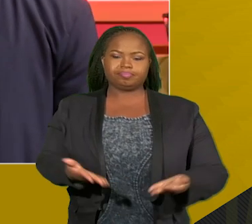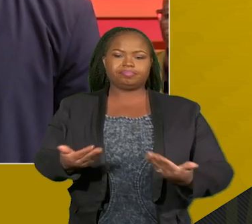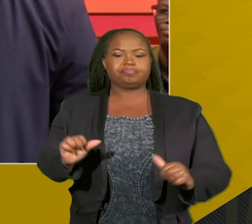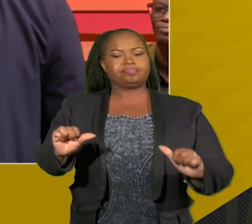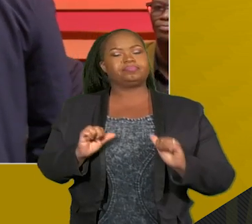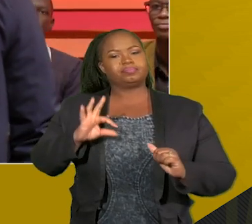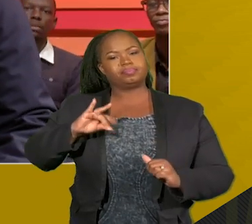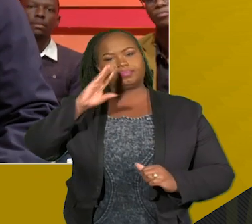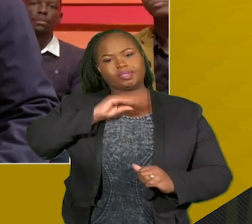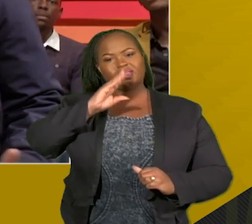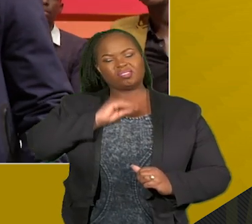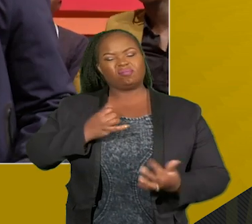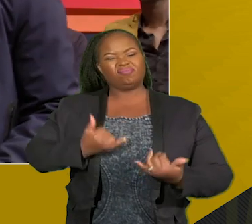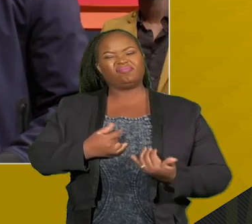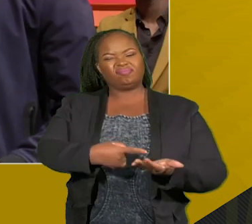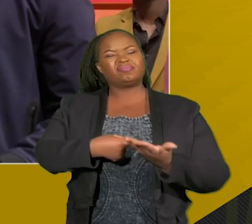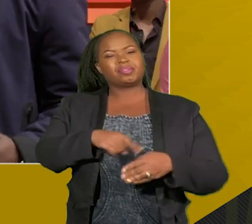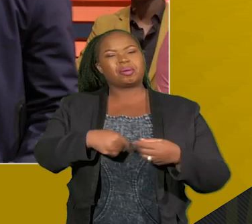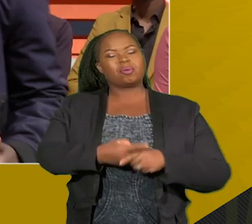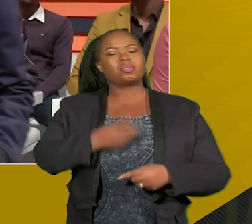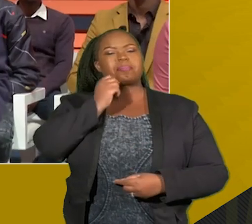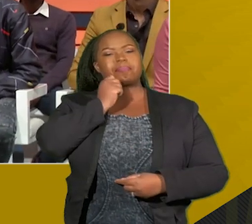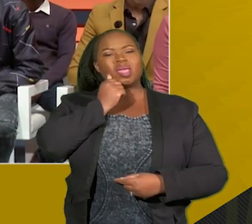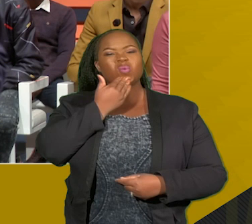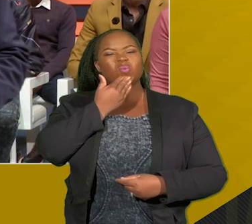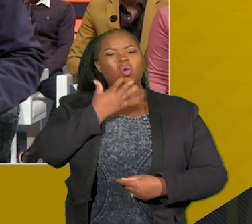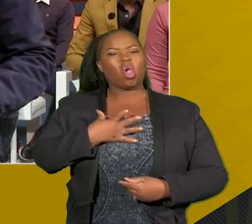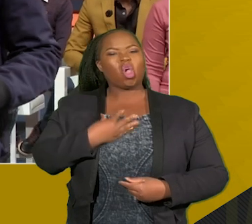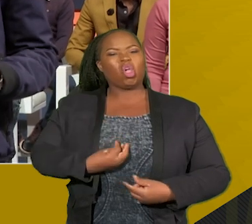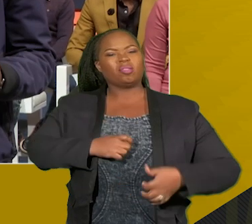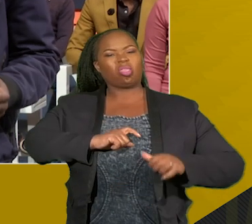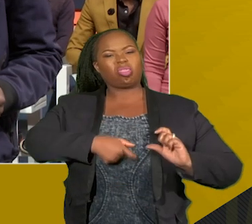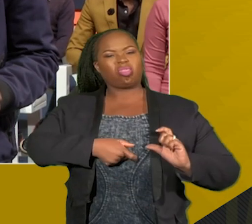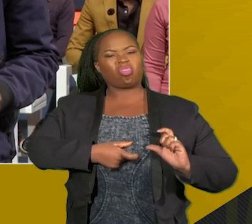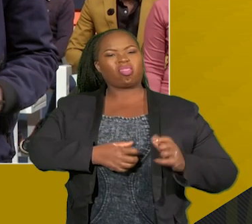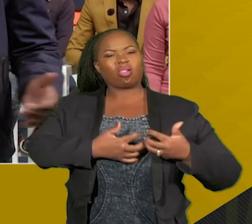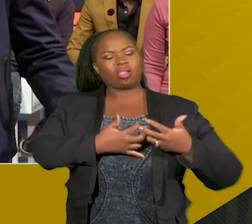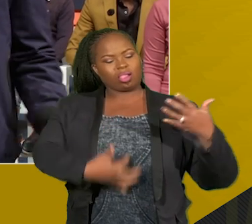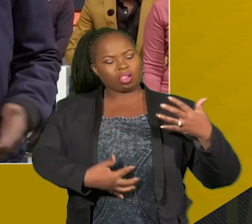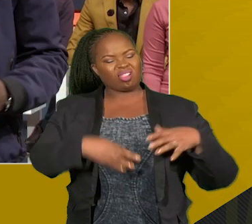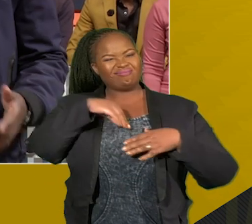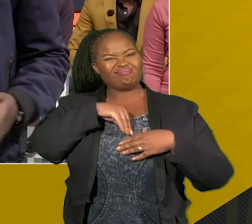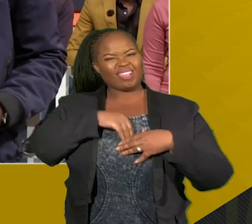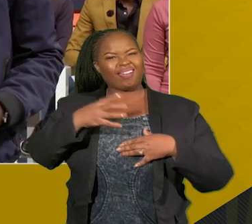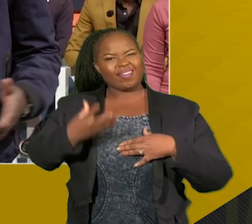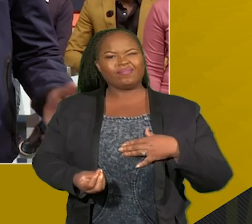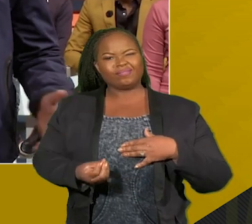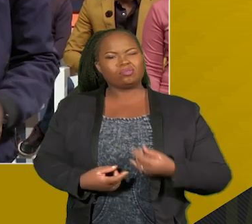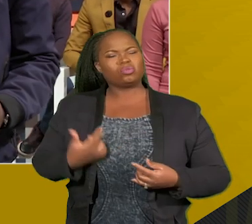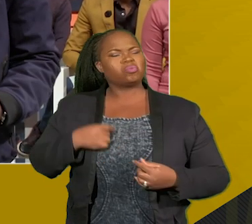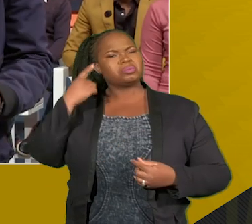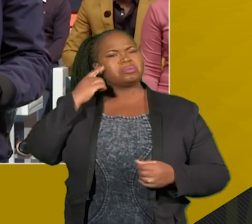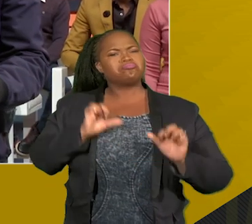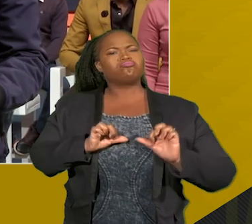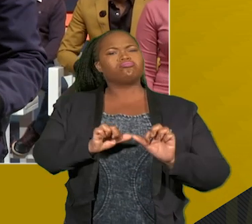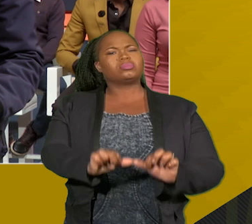Welcome back to Daily Thetha. I'm Sajas Buga about broken men. Ukuthi yini le abenza bekwesimo abakusona njengamanje. And how can we move forward? How can we